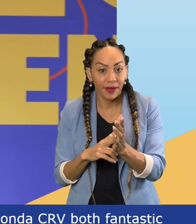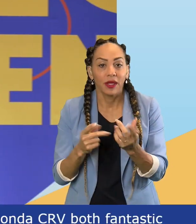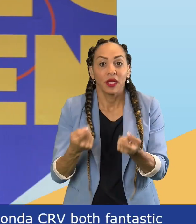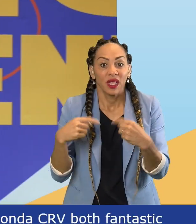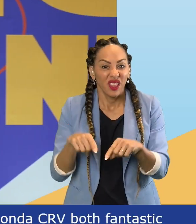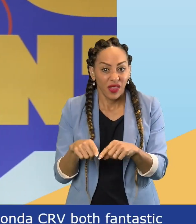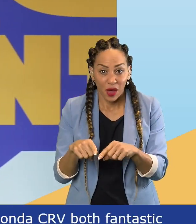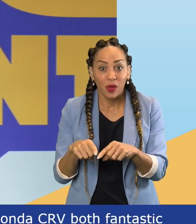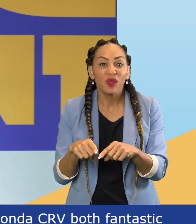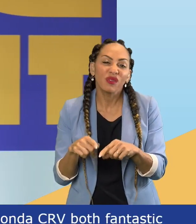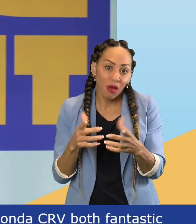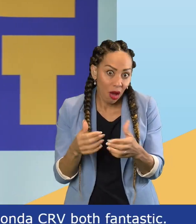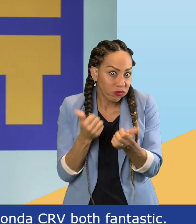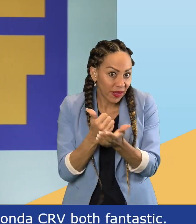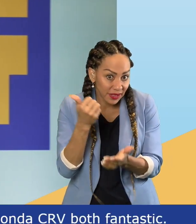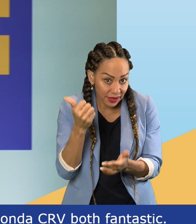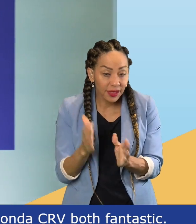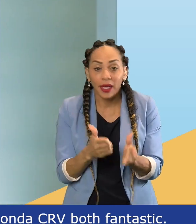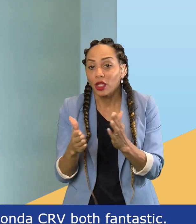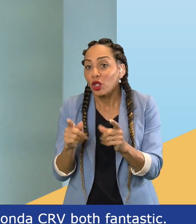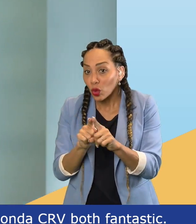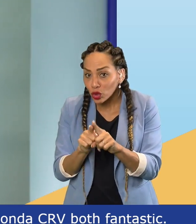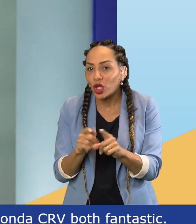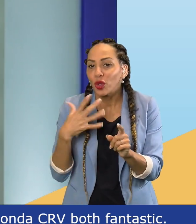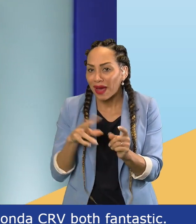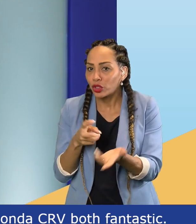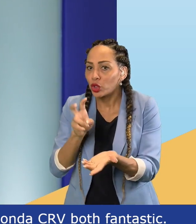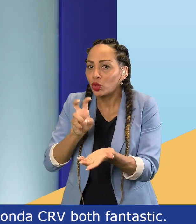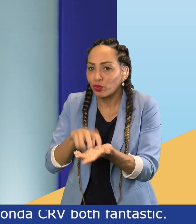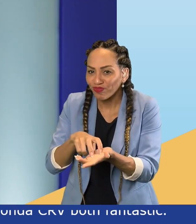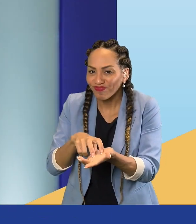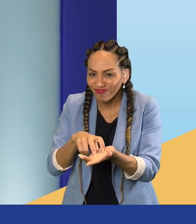you do need to charge them to run the battery pack.